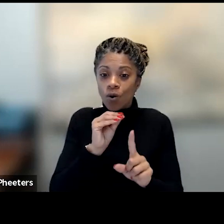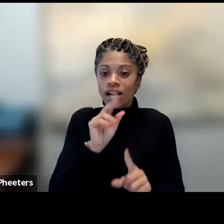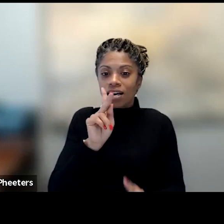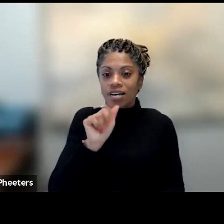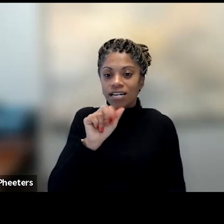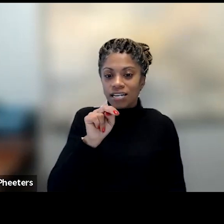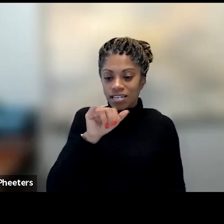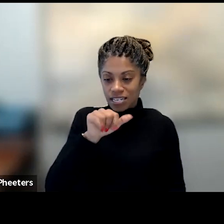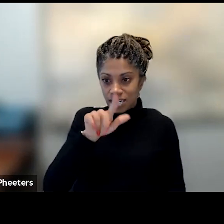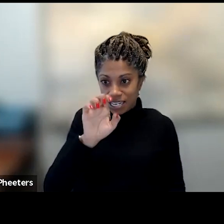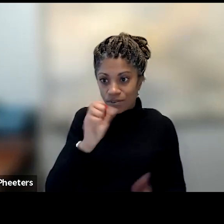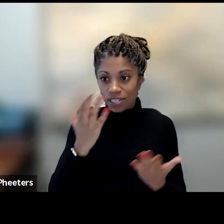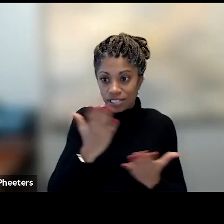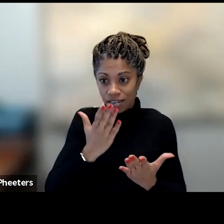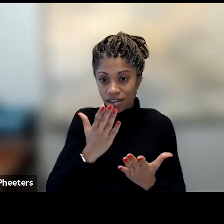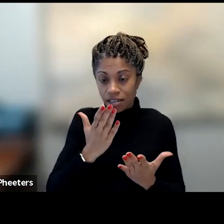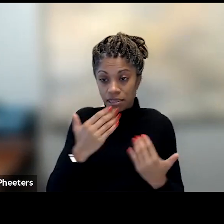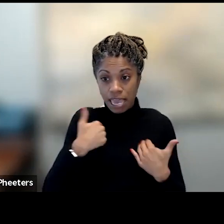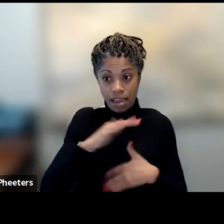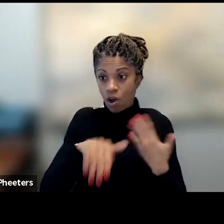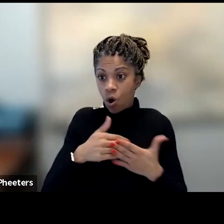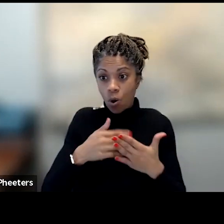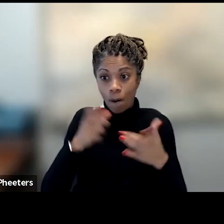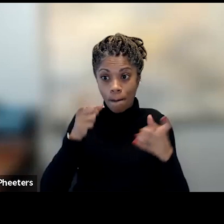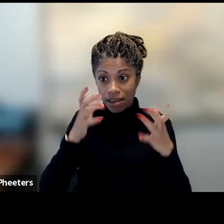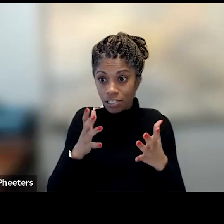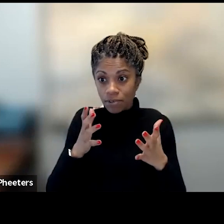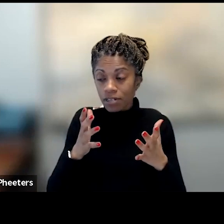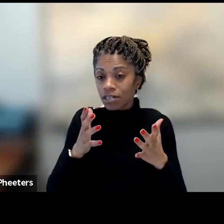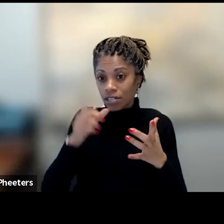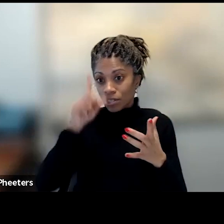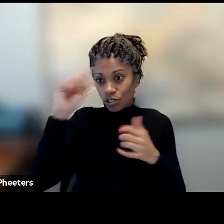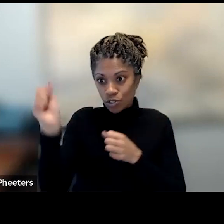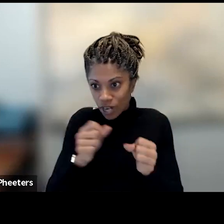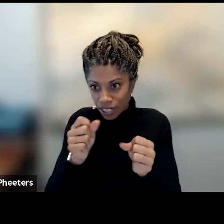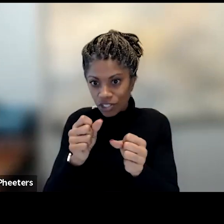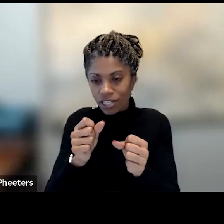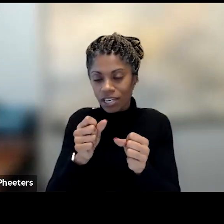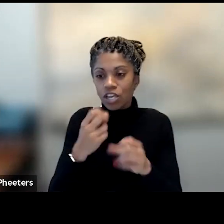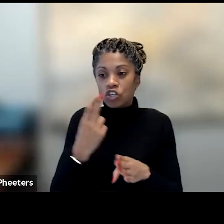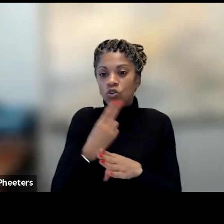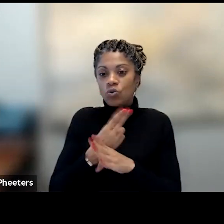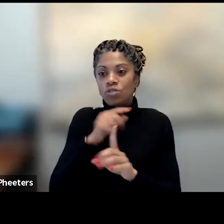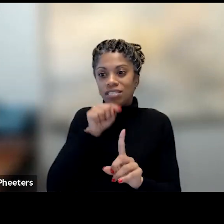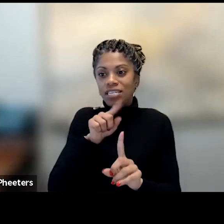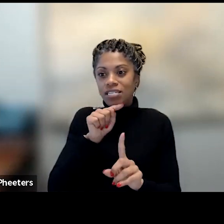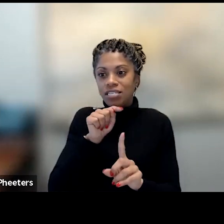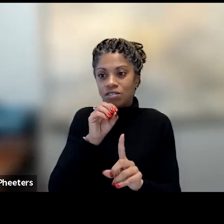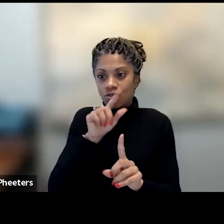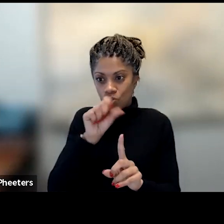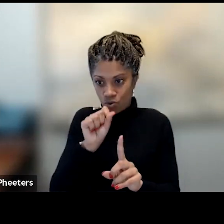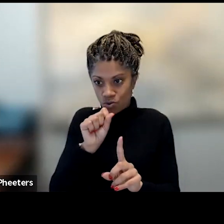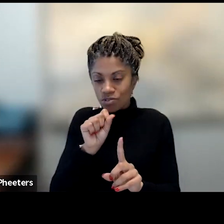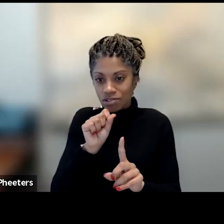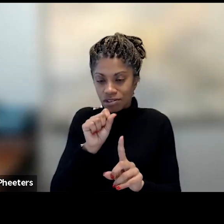it in their organization. They had a whole management strategy where everyone on the comms teams deployed the tools. And Kaniqua's going to join us in the panel shortly